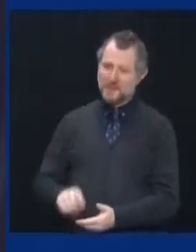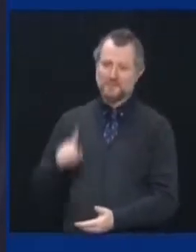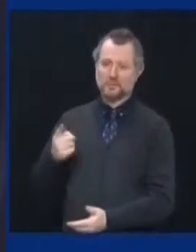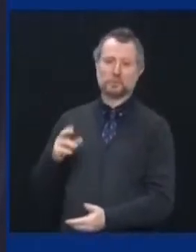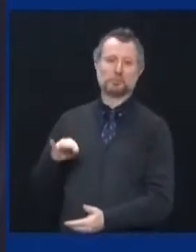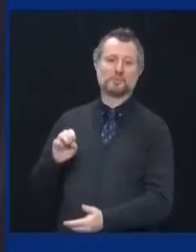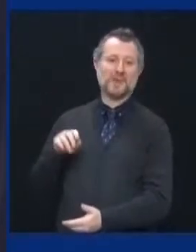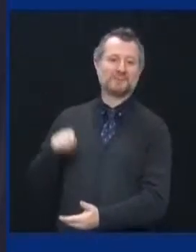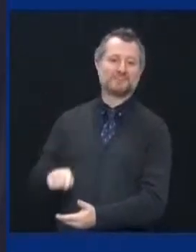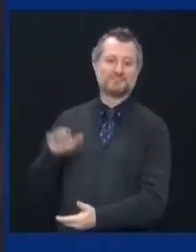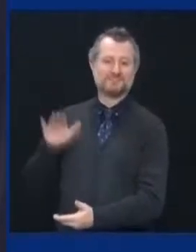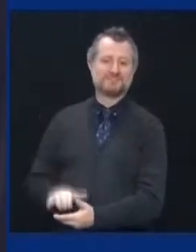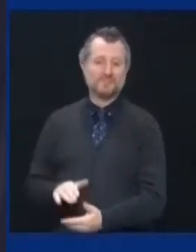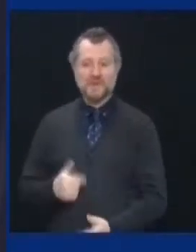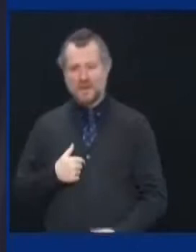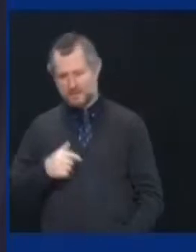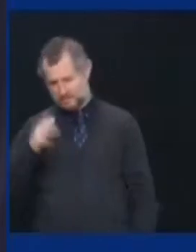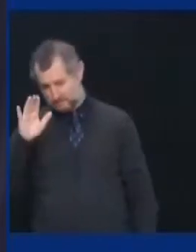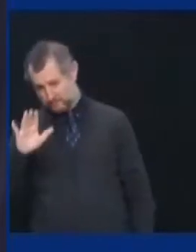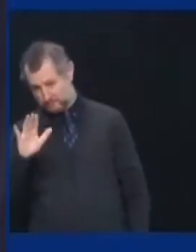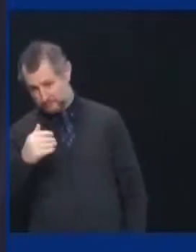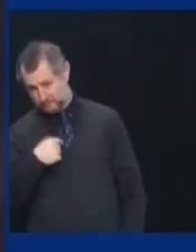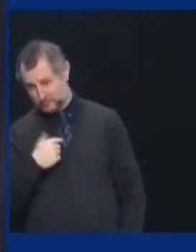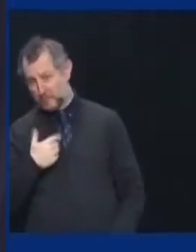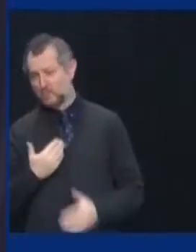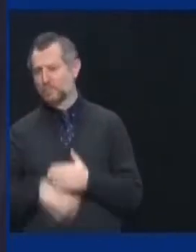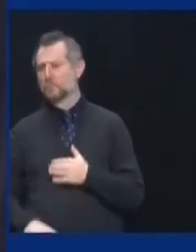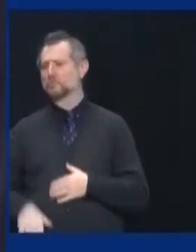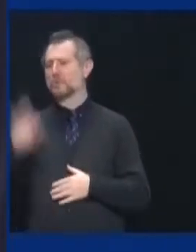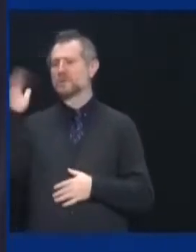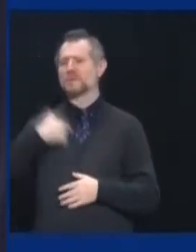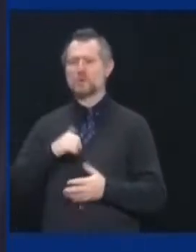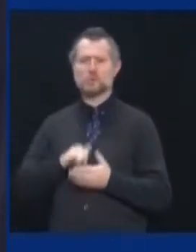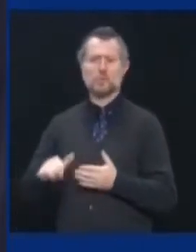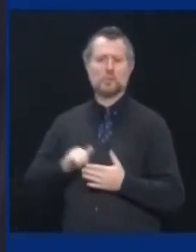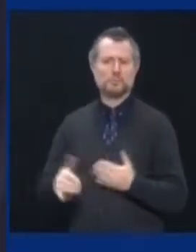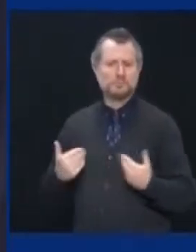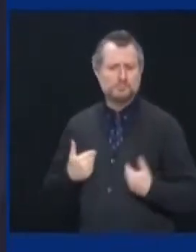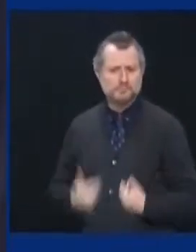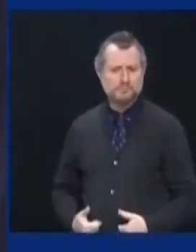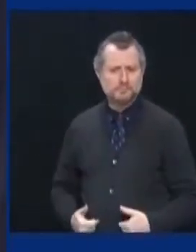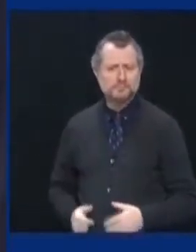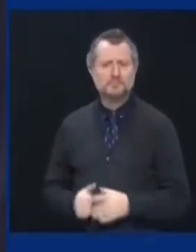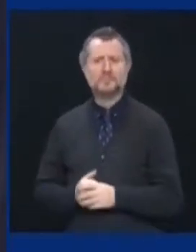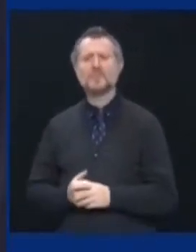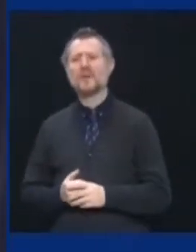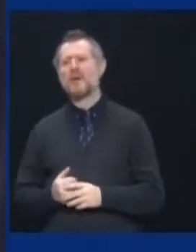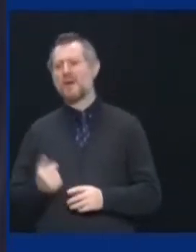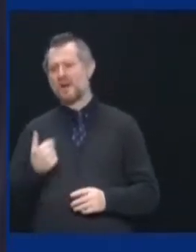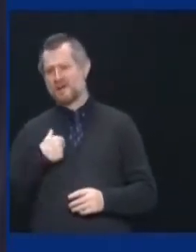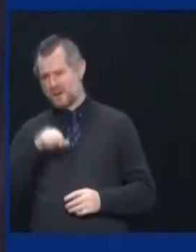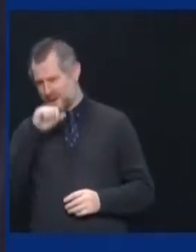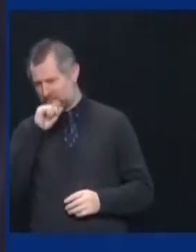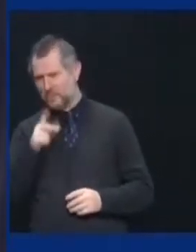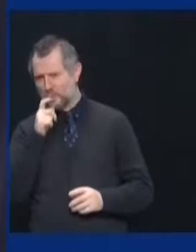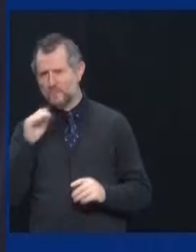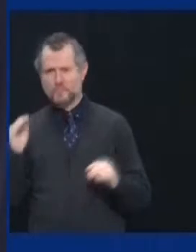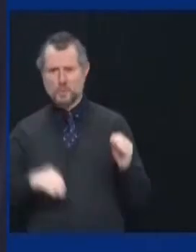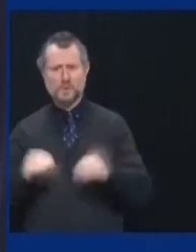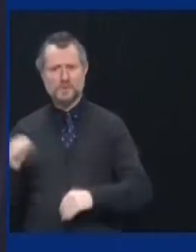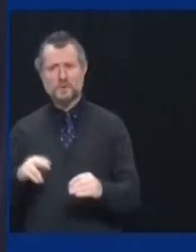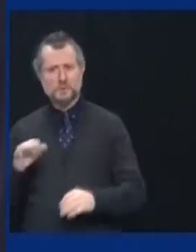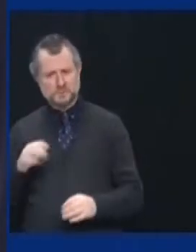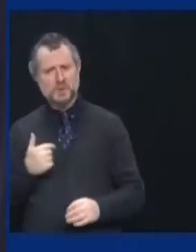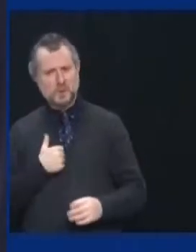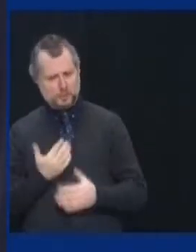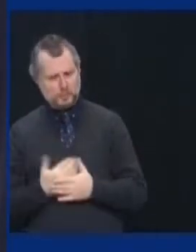old enough to remember, and I'm a native New Yorker. Not that we don't love people who move in, but I was born here,